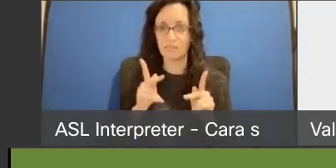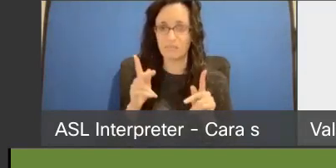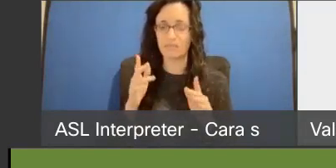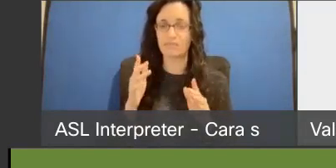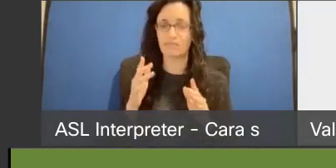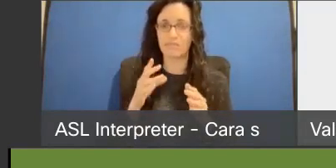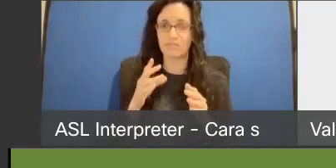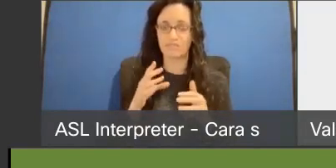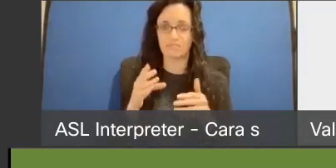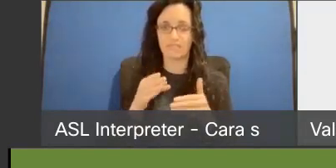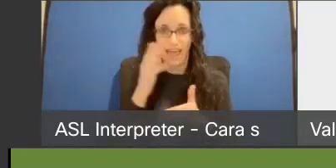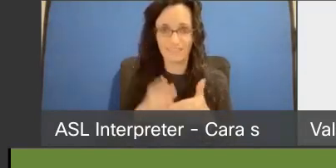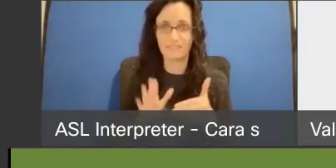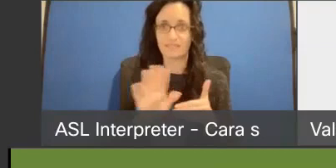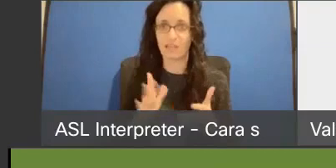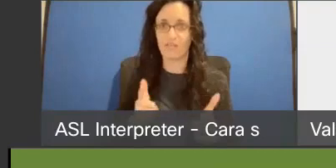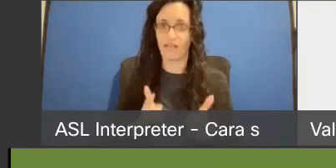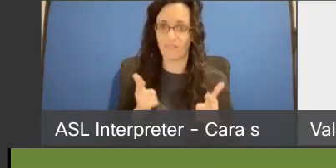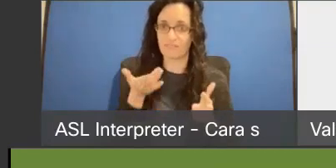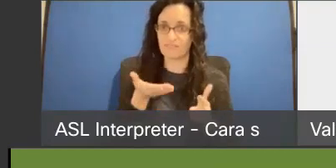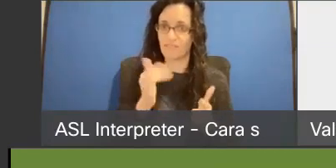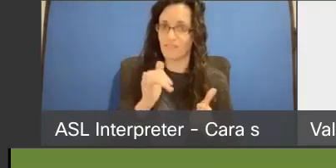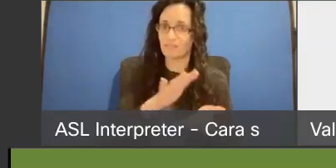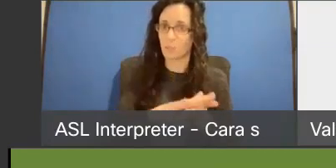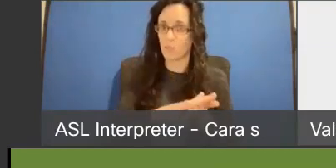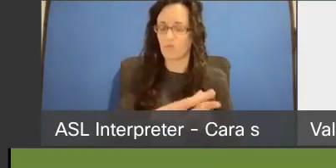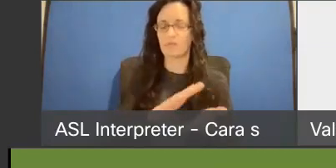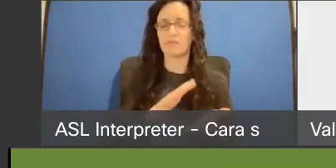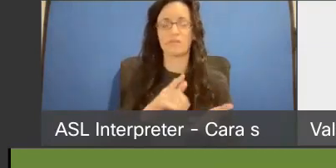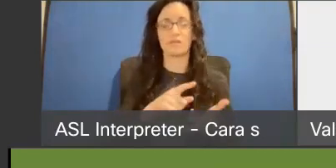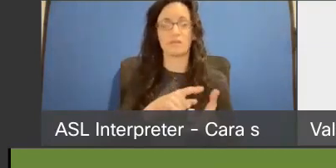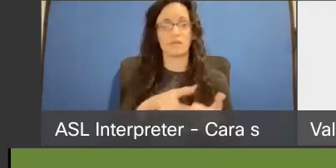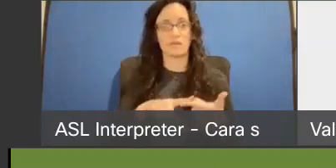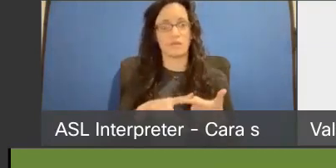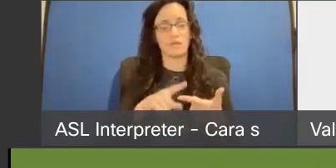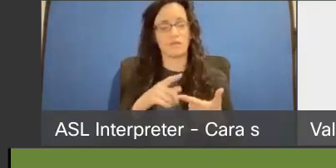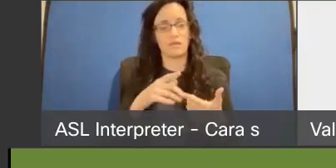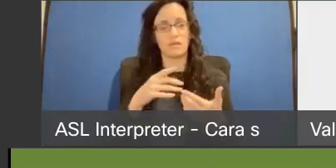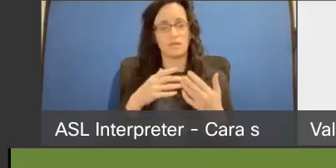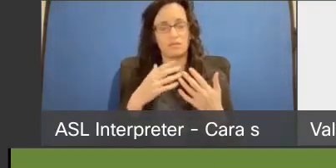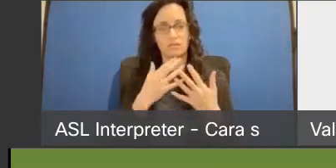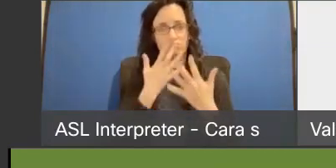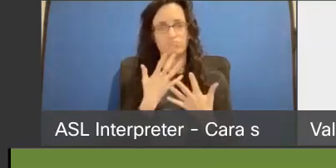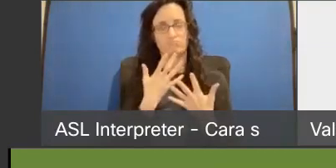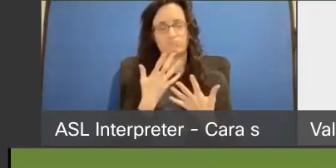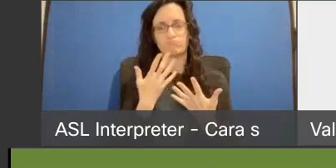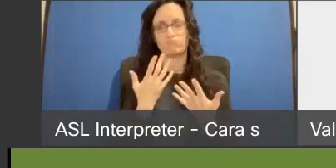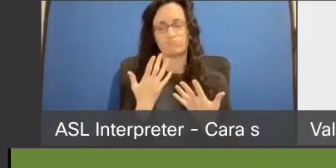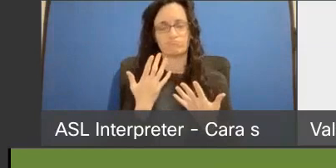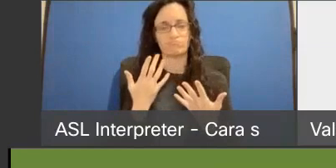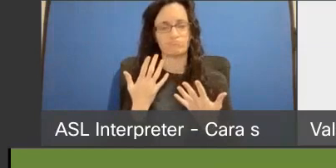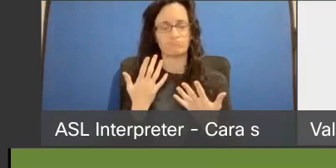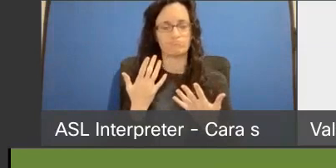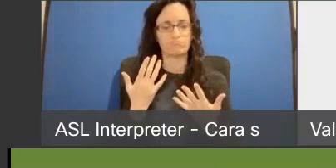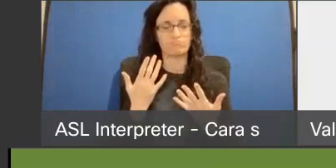that school. And another tragedy, to my way of thinking, is that person somehow got into a,